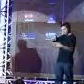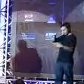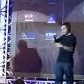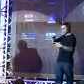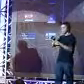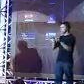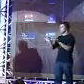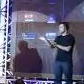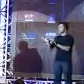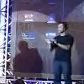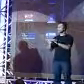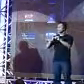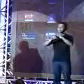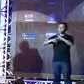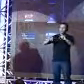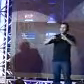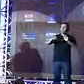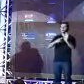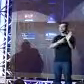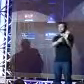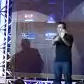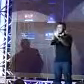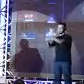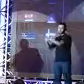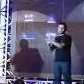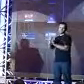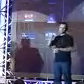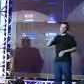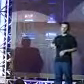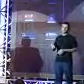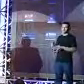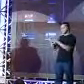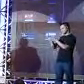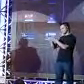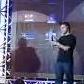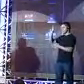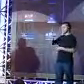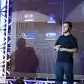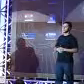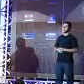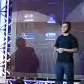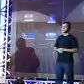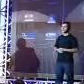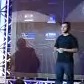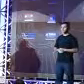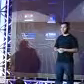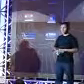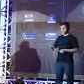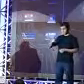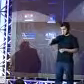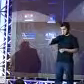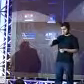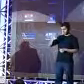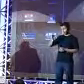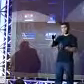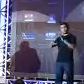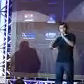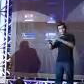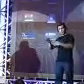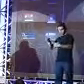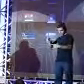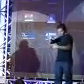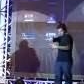But when this is coupled with cheap food, and more you're seeing it here, restaurants opening everywhere,